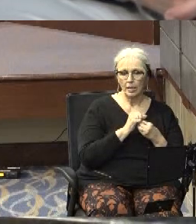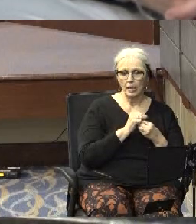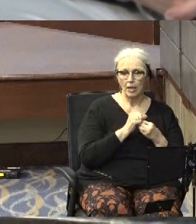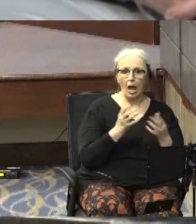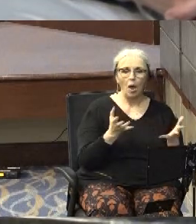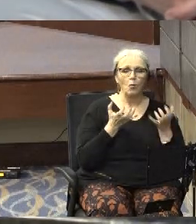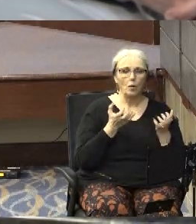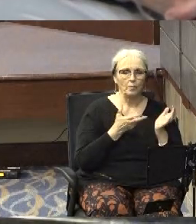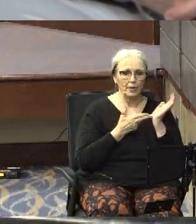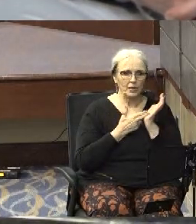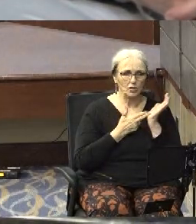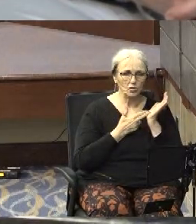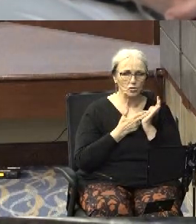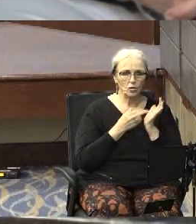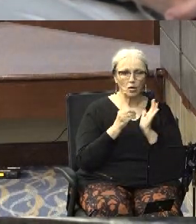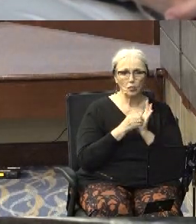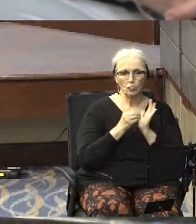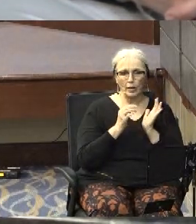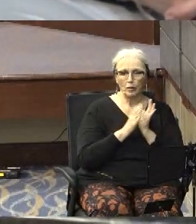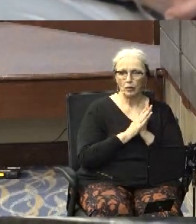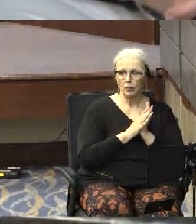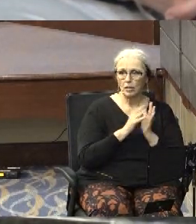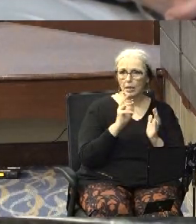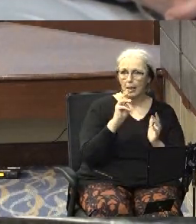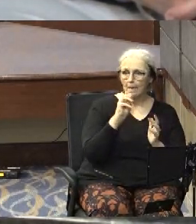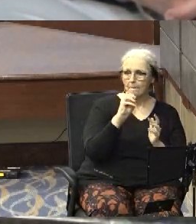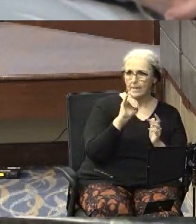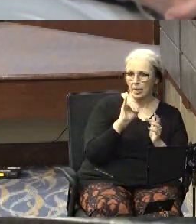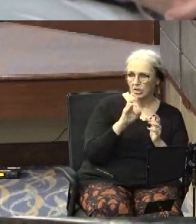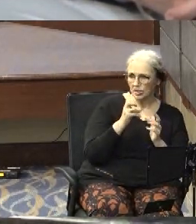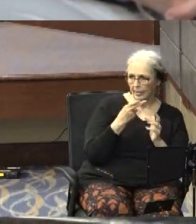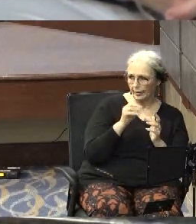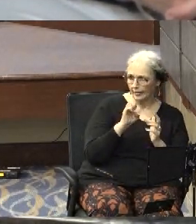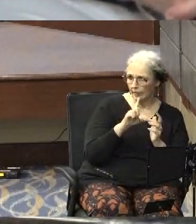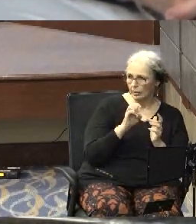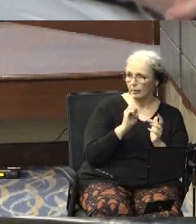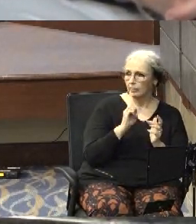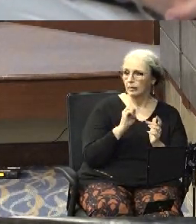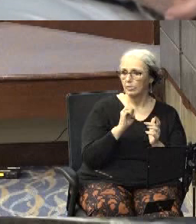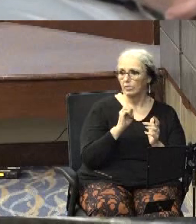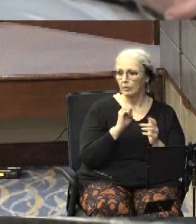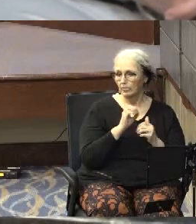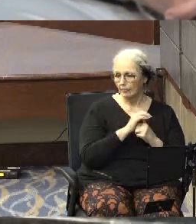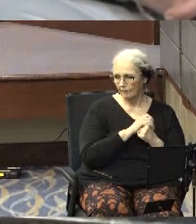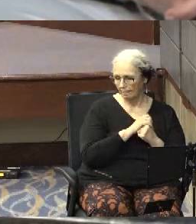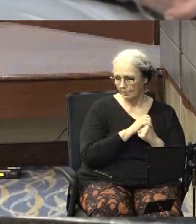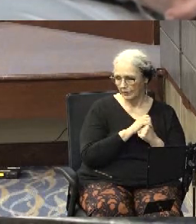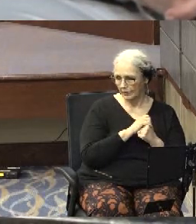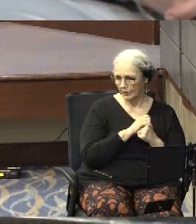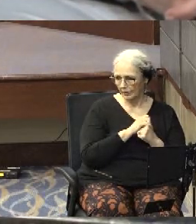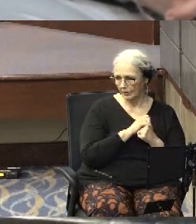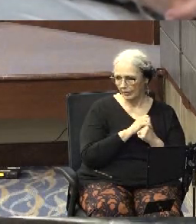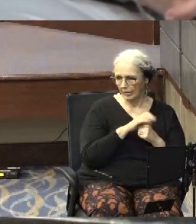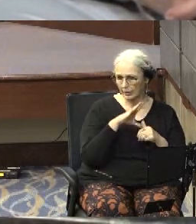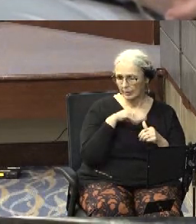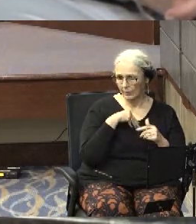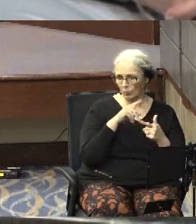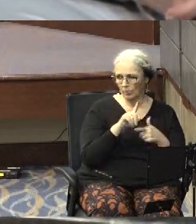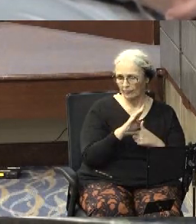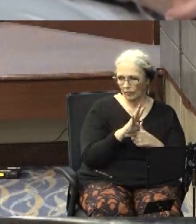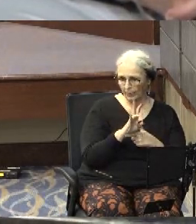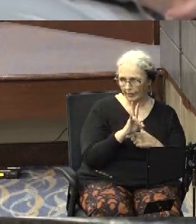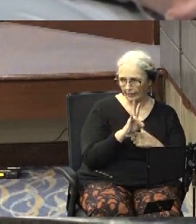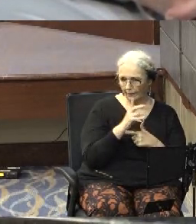want to make sure on the record, Michelle, that I am seconding the resolution for 147 for